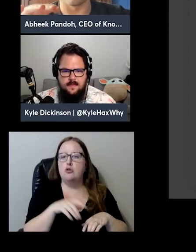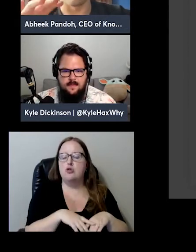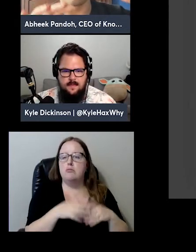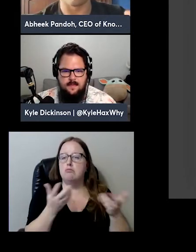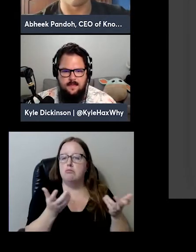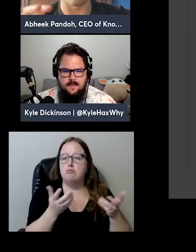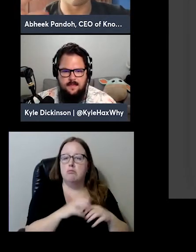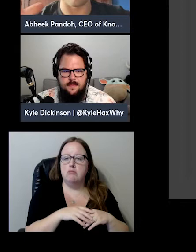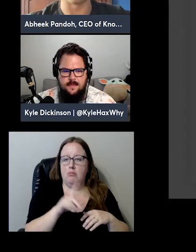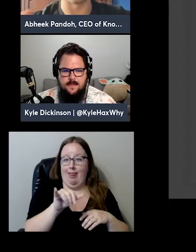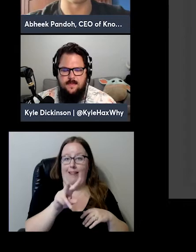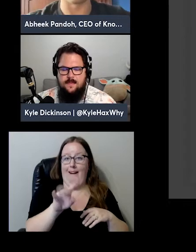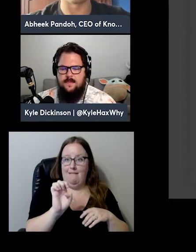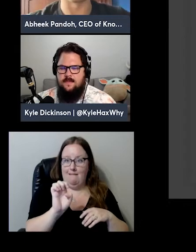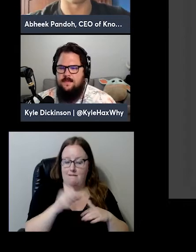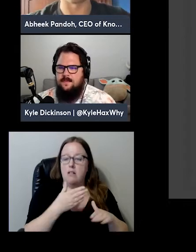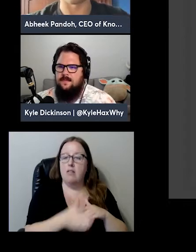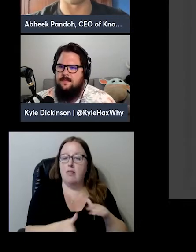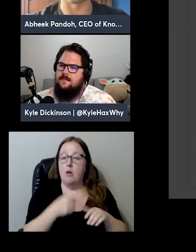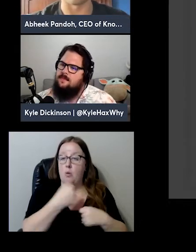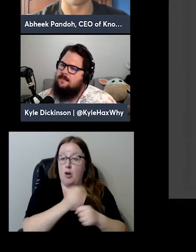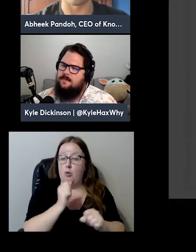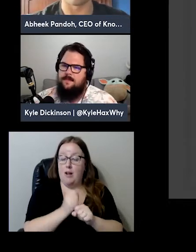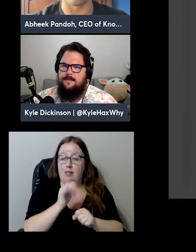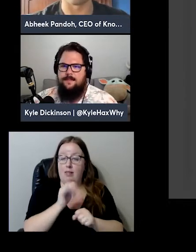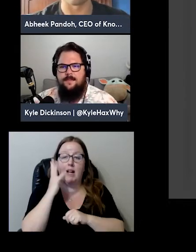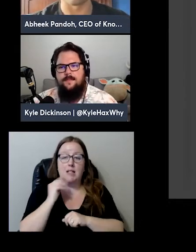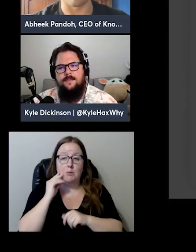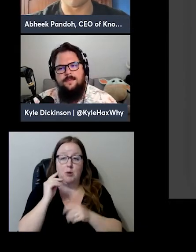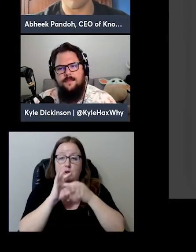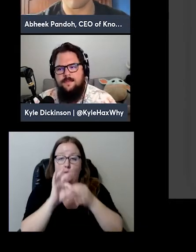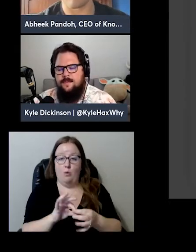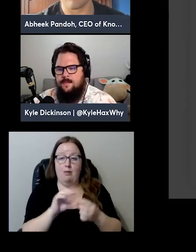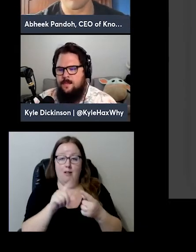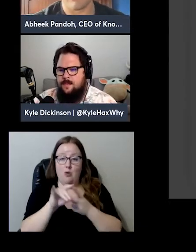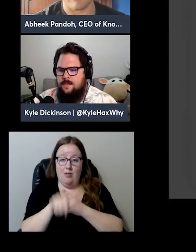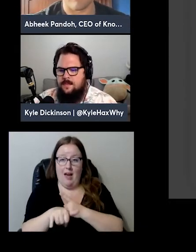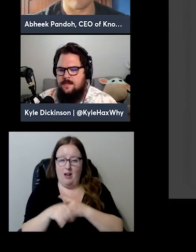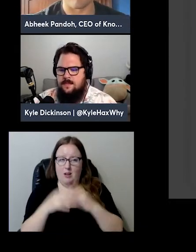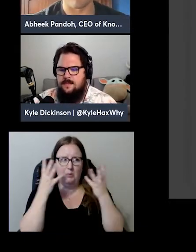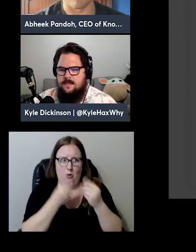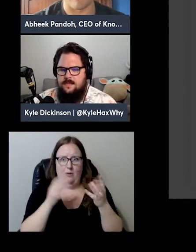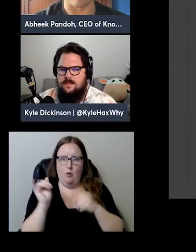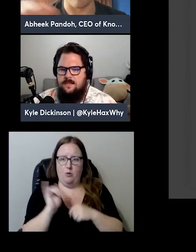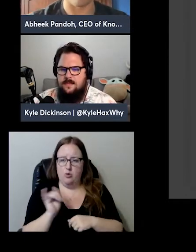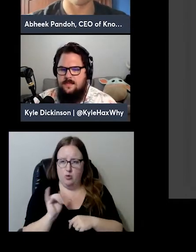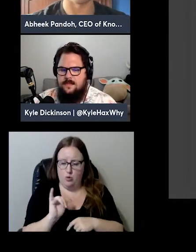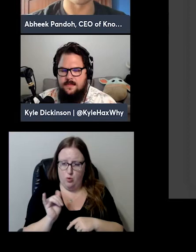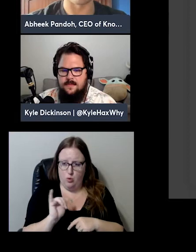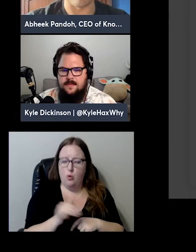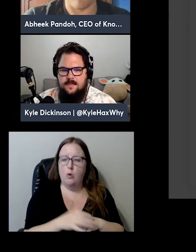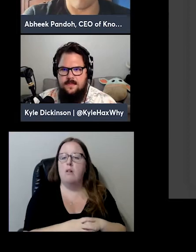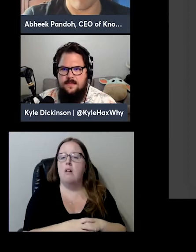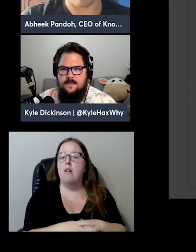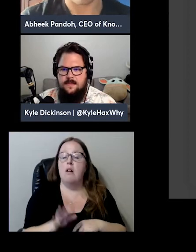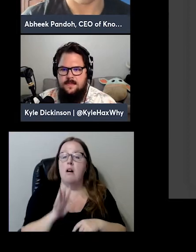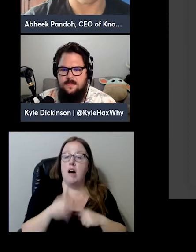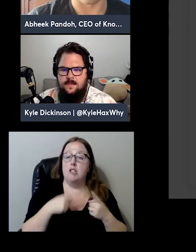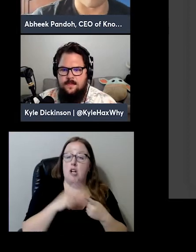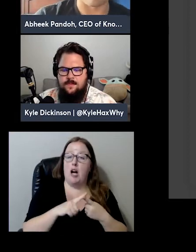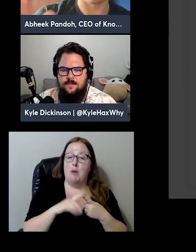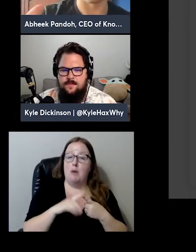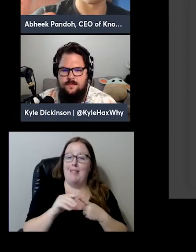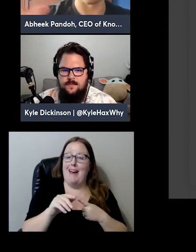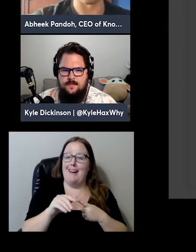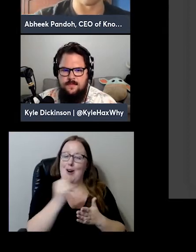then we've sort of created the experience around this so beautifully as well. I talk about it like it's an art project, and